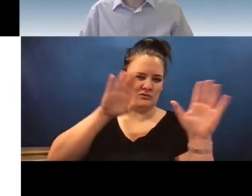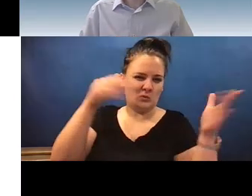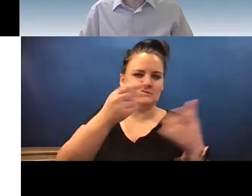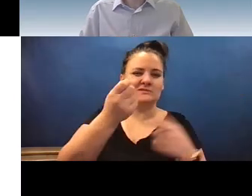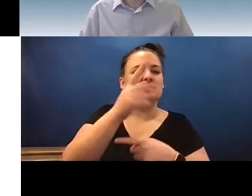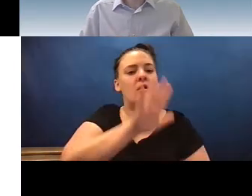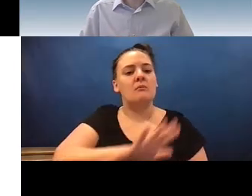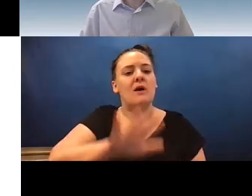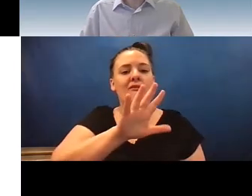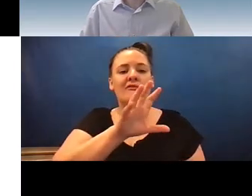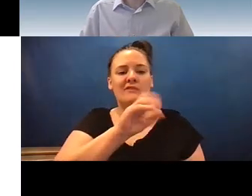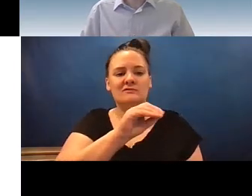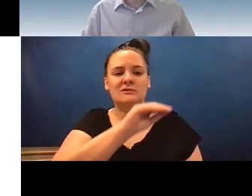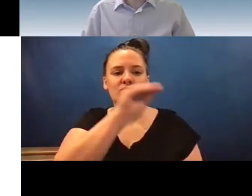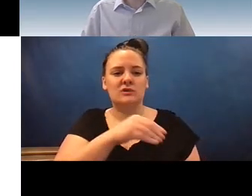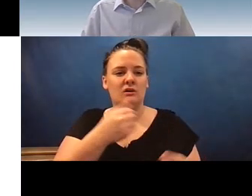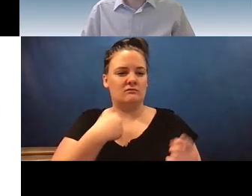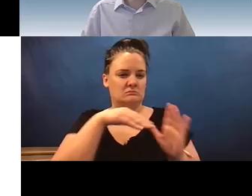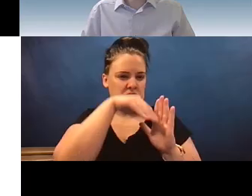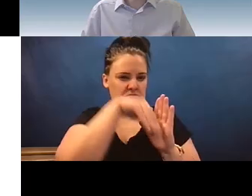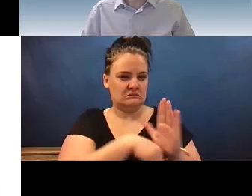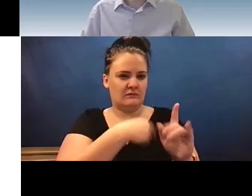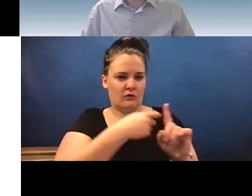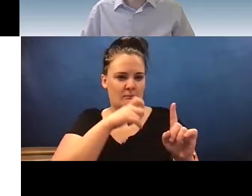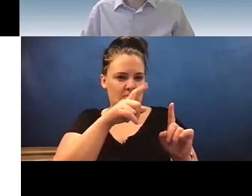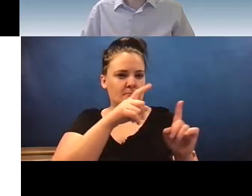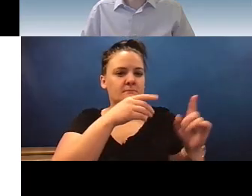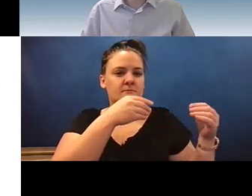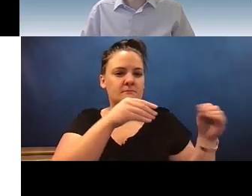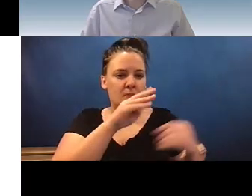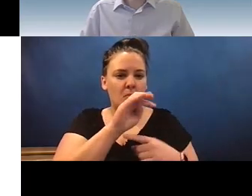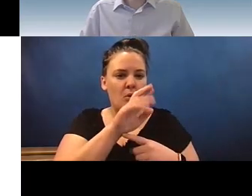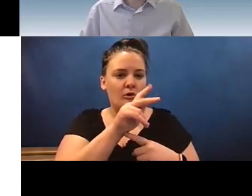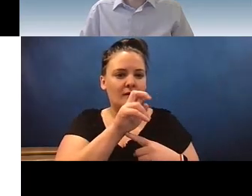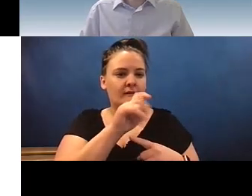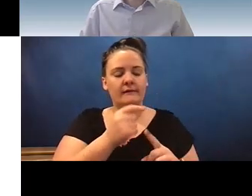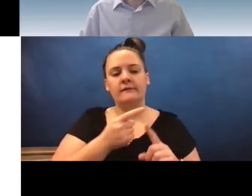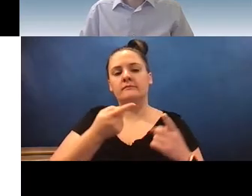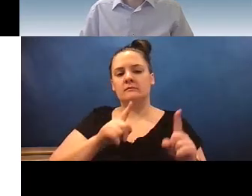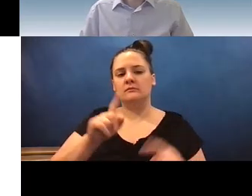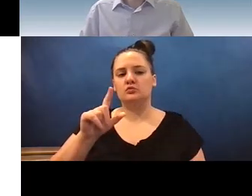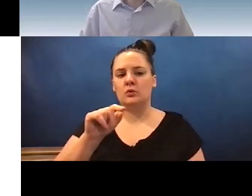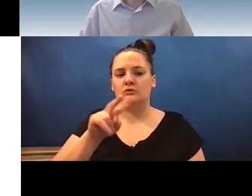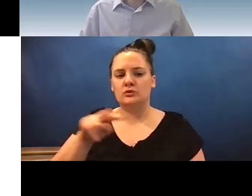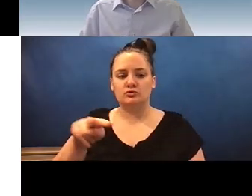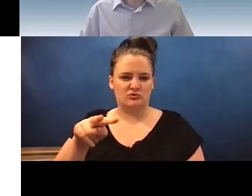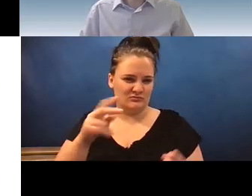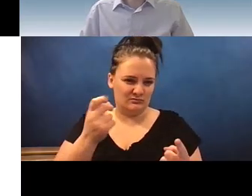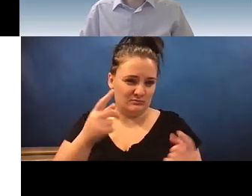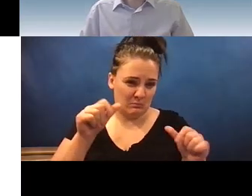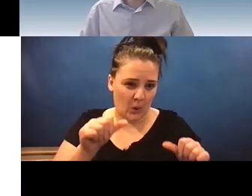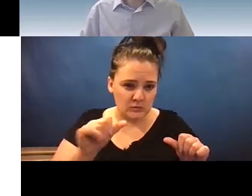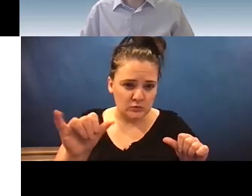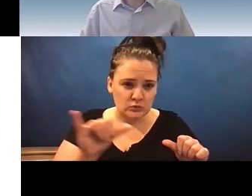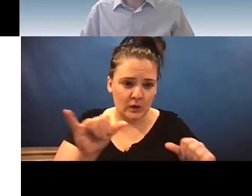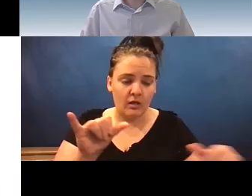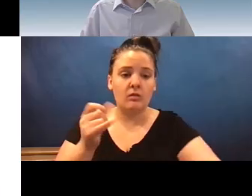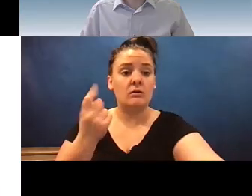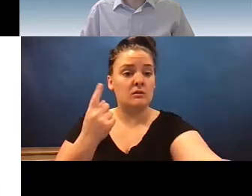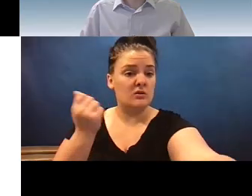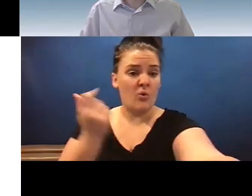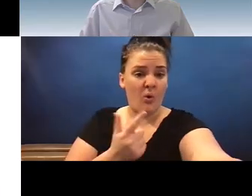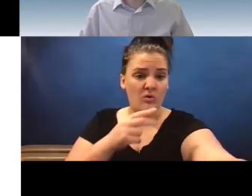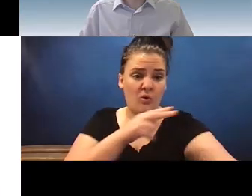However, large declines from the market, like those in 2022, are possible as well. It is important to note that not every hospital is sitting